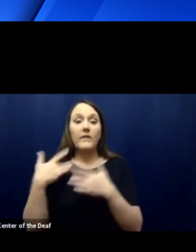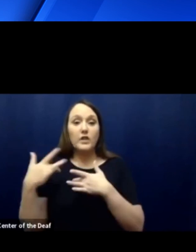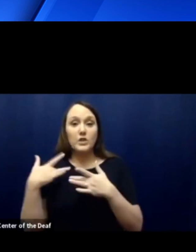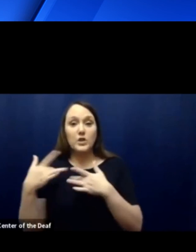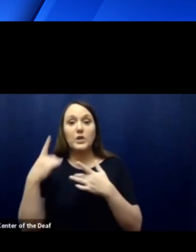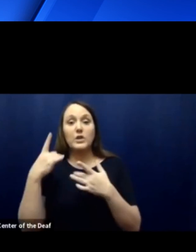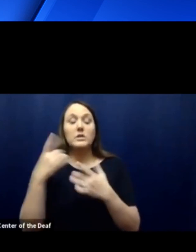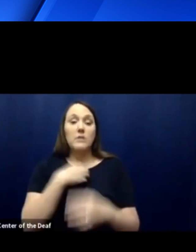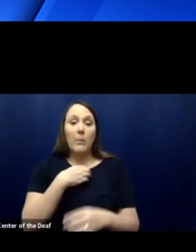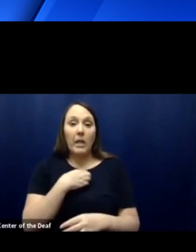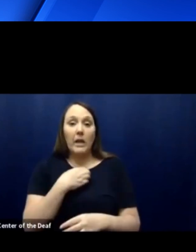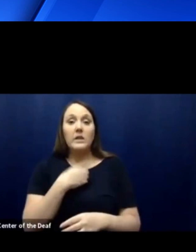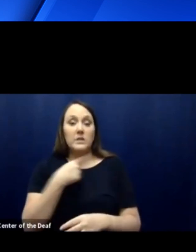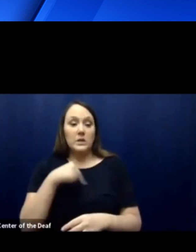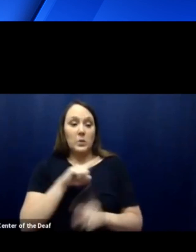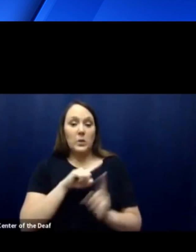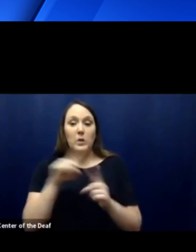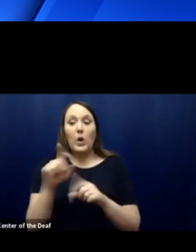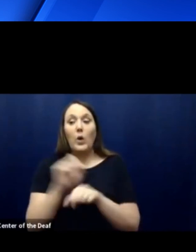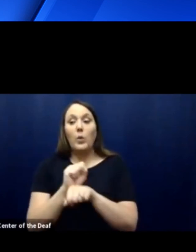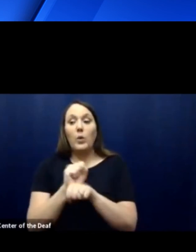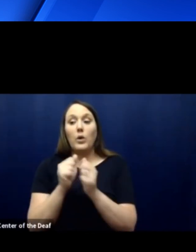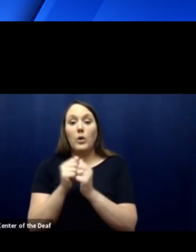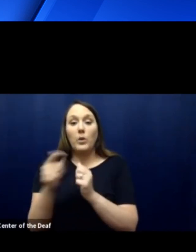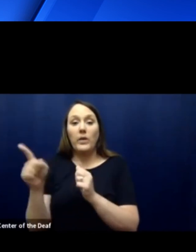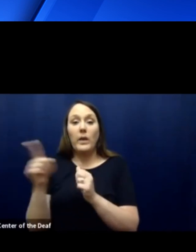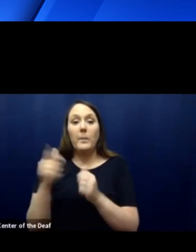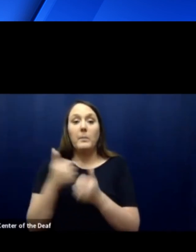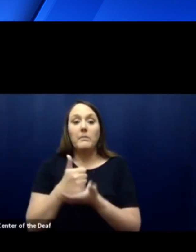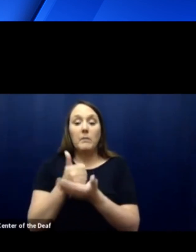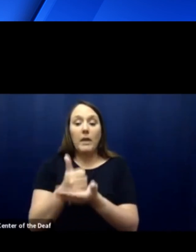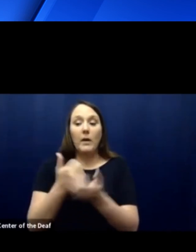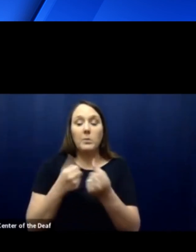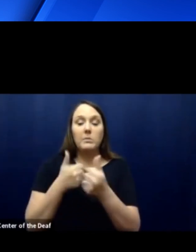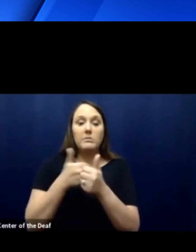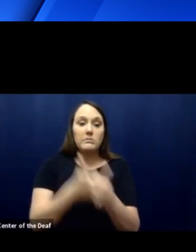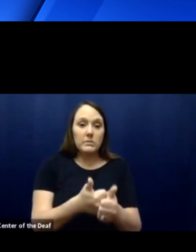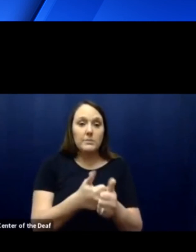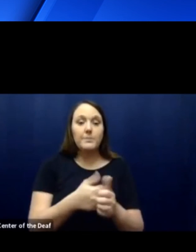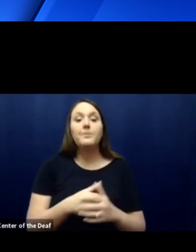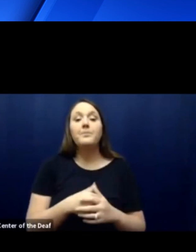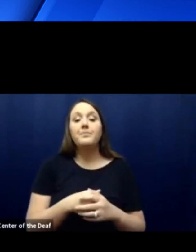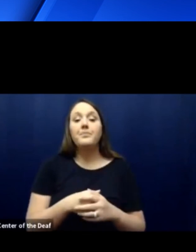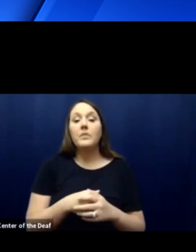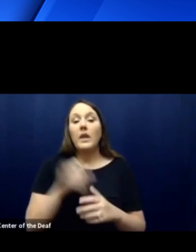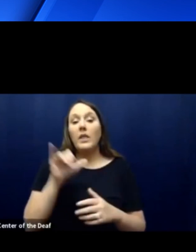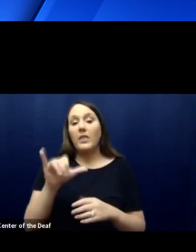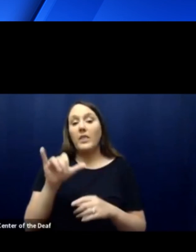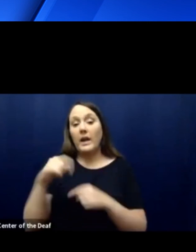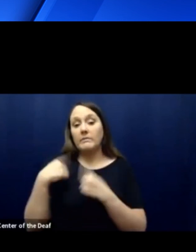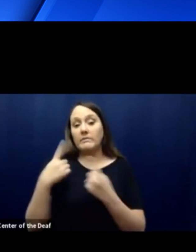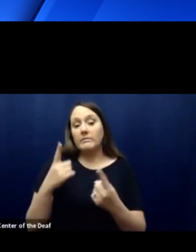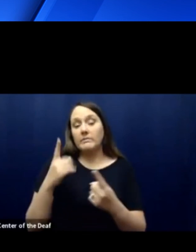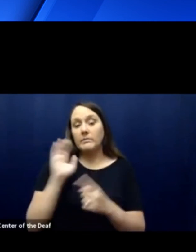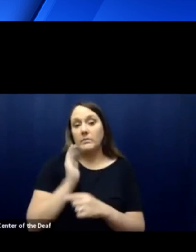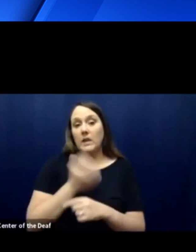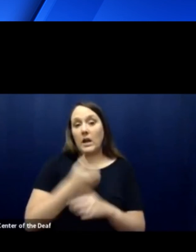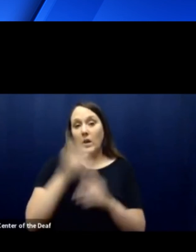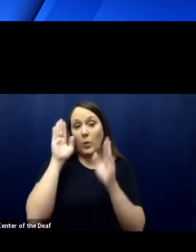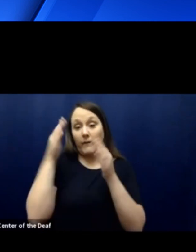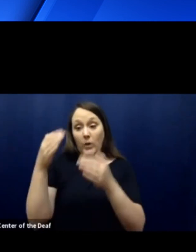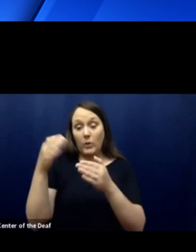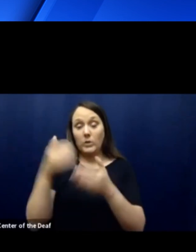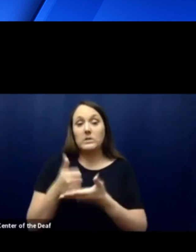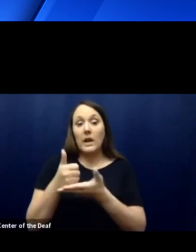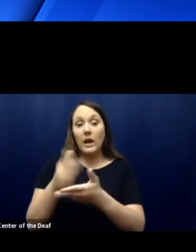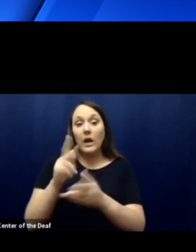work with those places to help them get into compliance. And so that has been our focus, helping